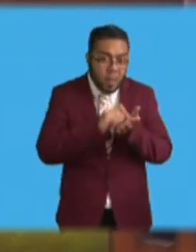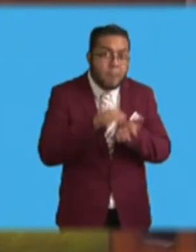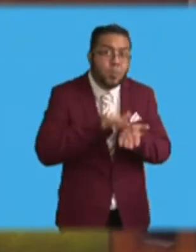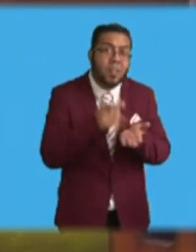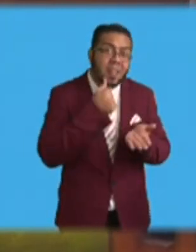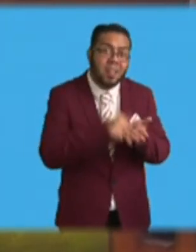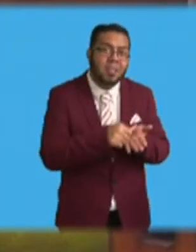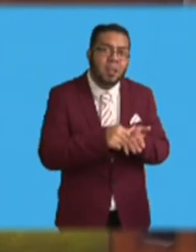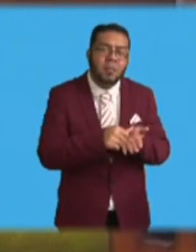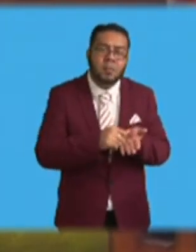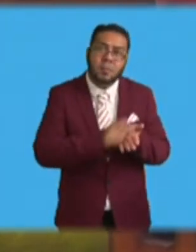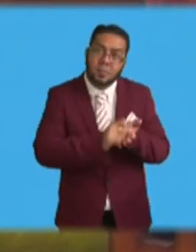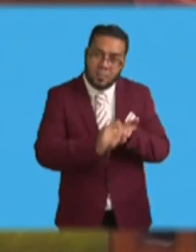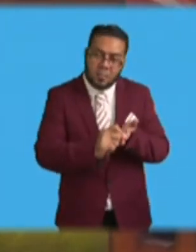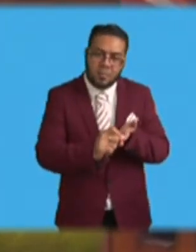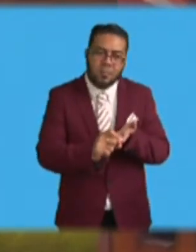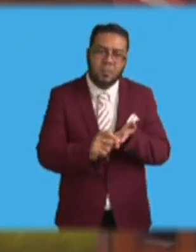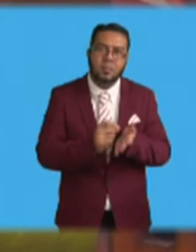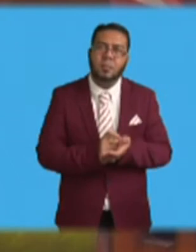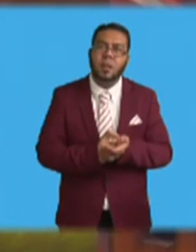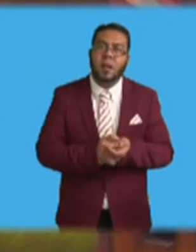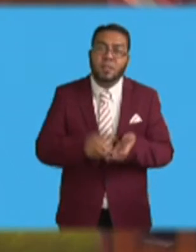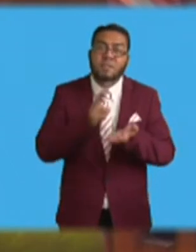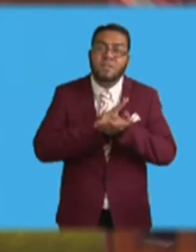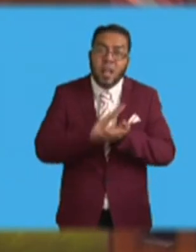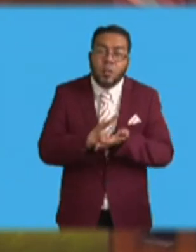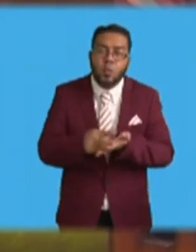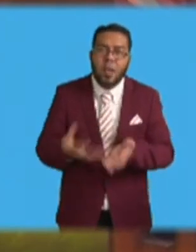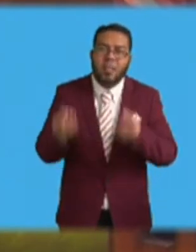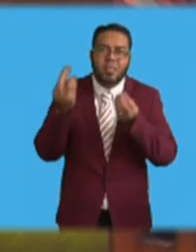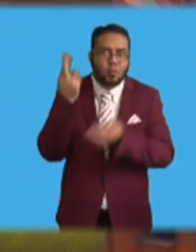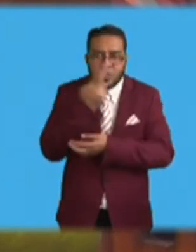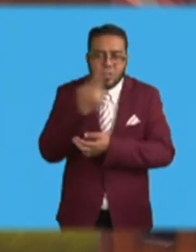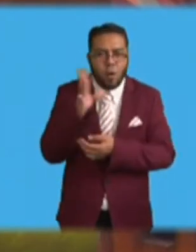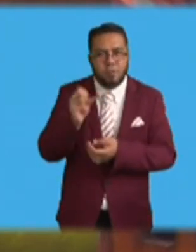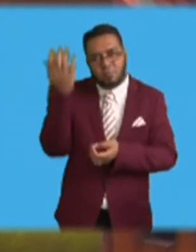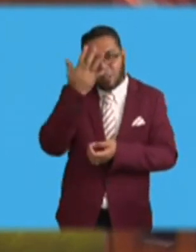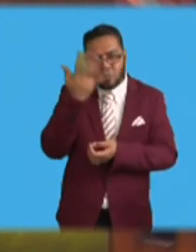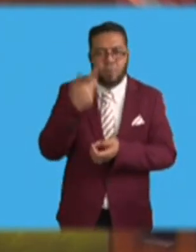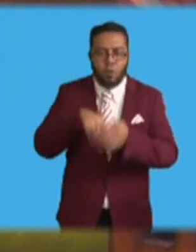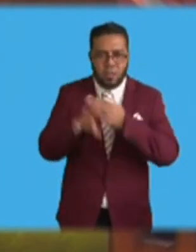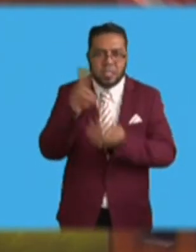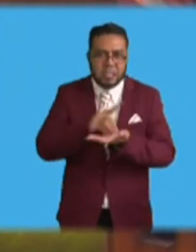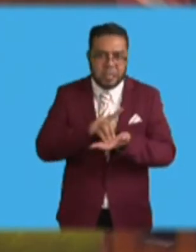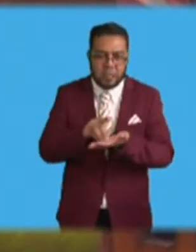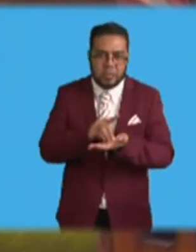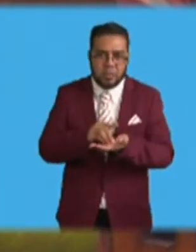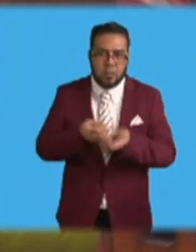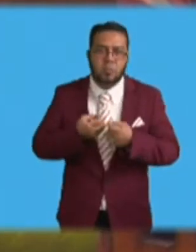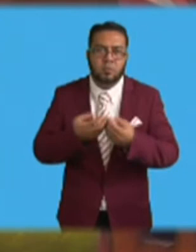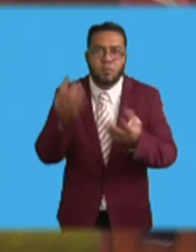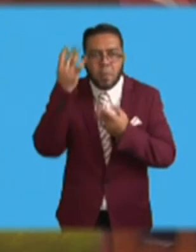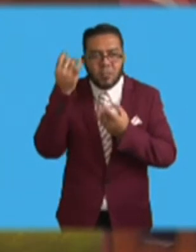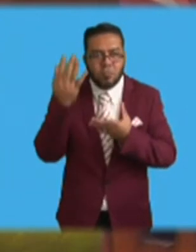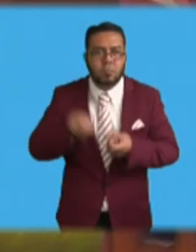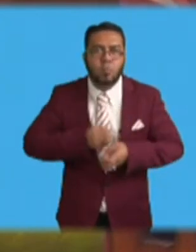benefit and the value of the vaccine against the risks and cost of the burden of the disease. The 4 different strains, Madam Speaker, covered in the